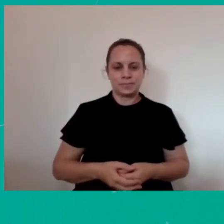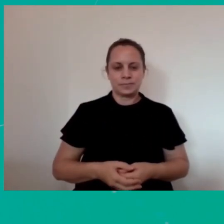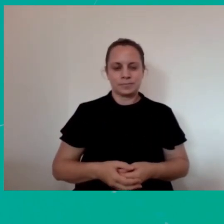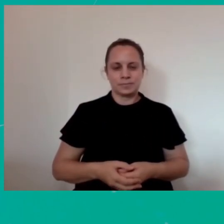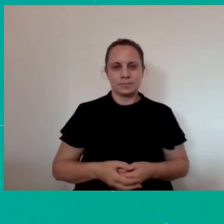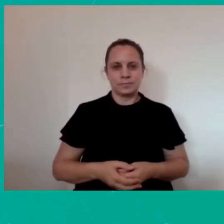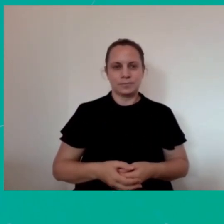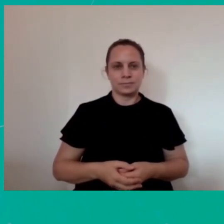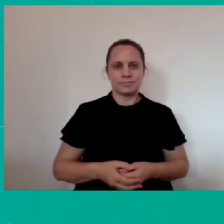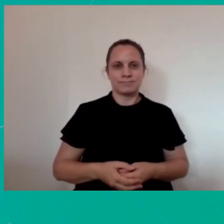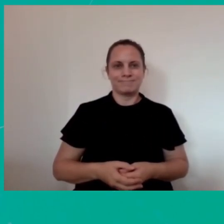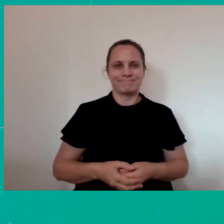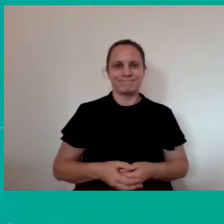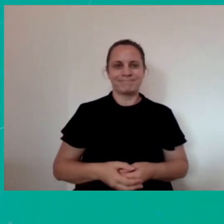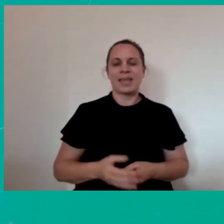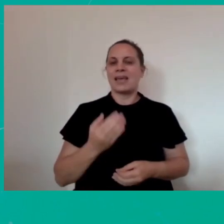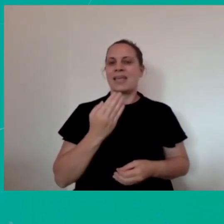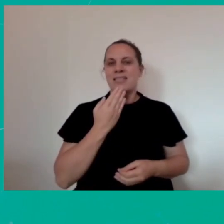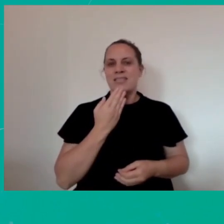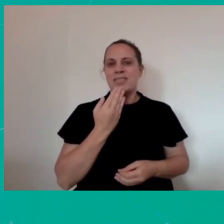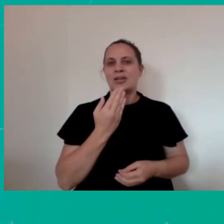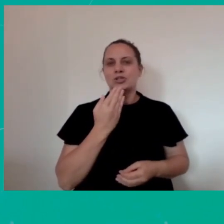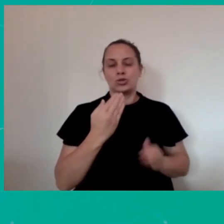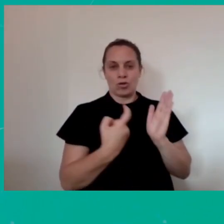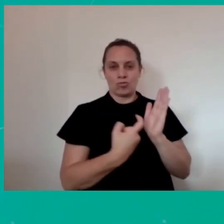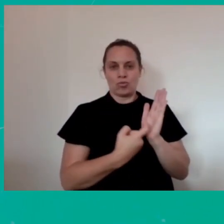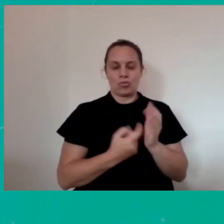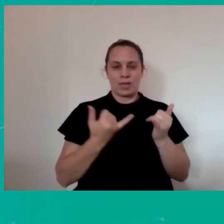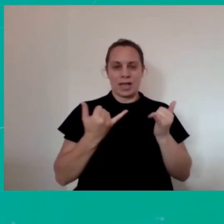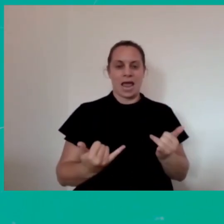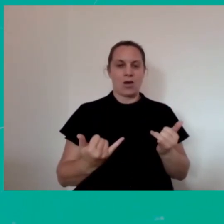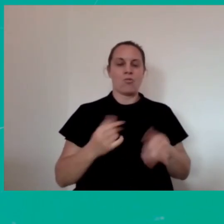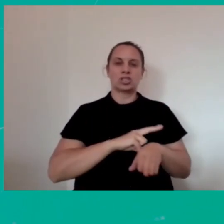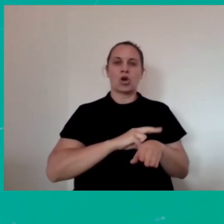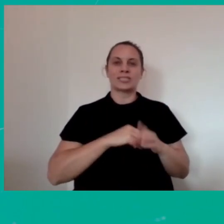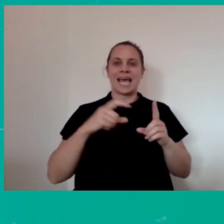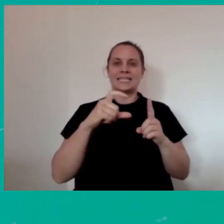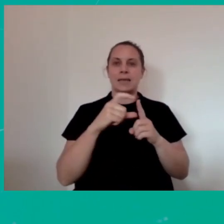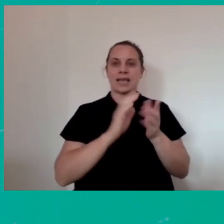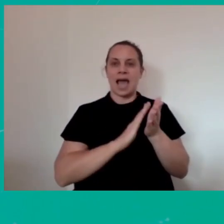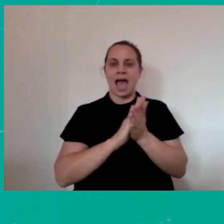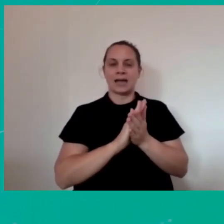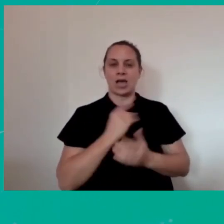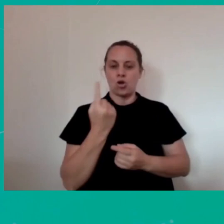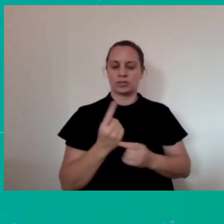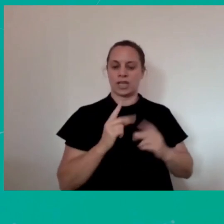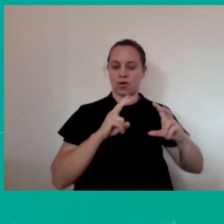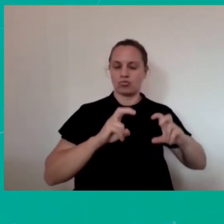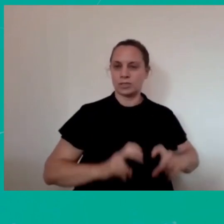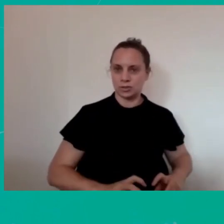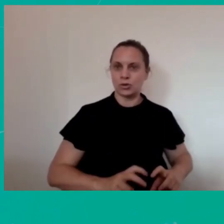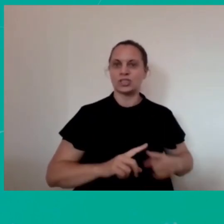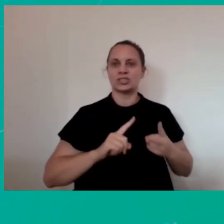Kia ora, thank you, Ruth. I now welcome Dr. Debbie Hager, who, as we have heard, has researched and written extensively